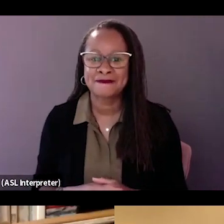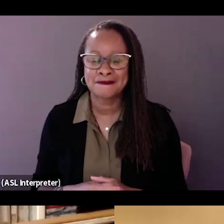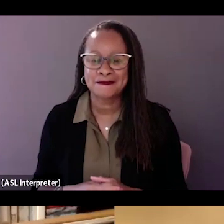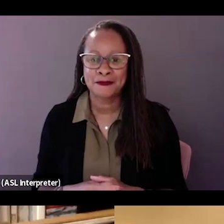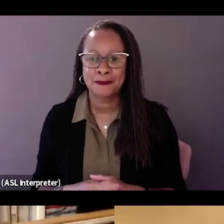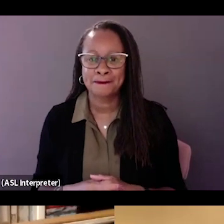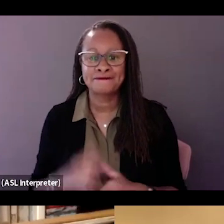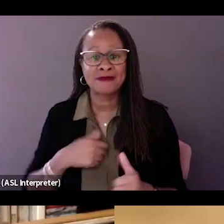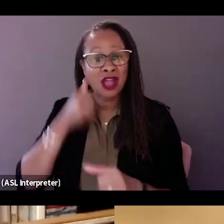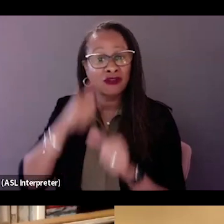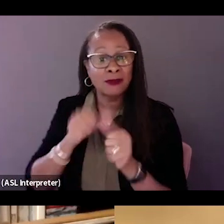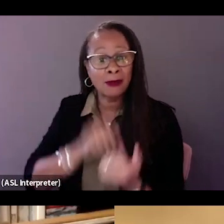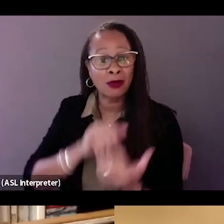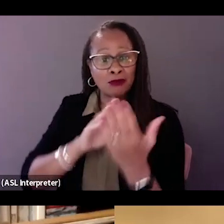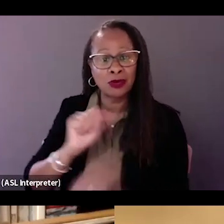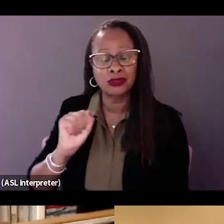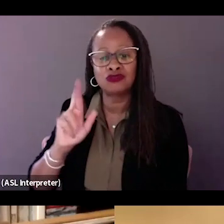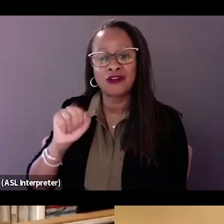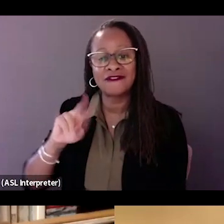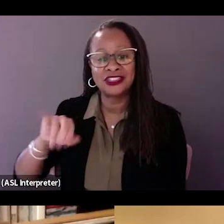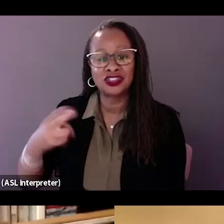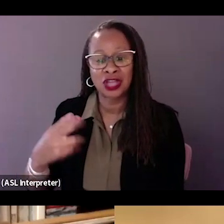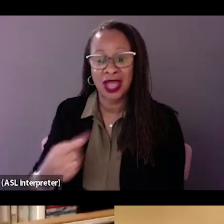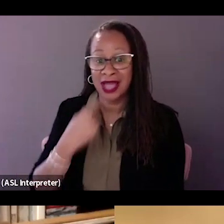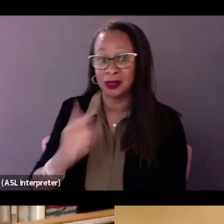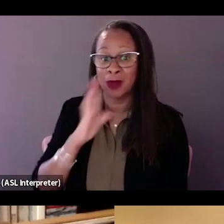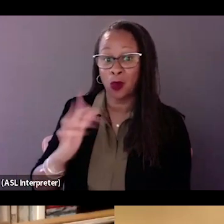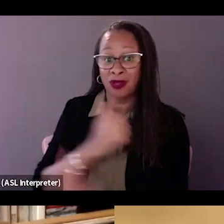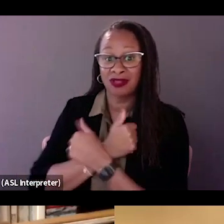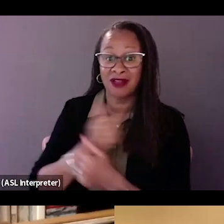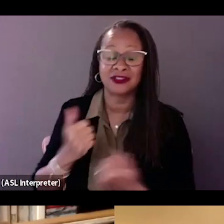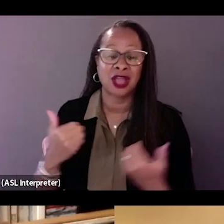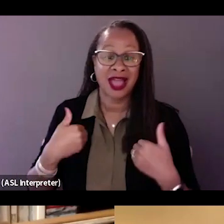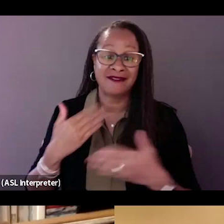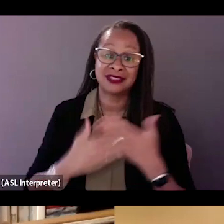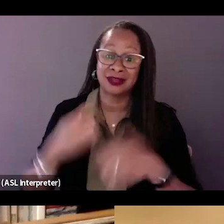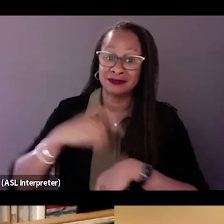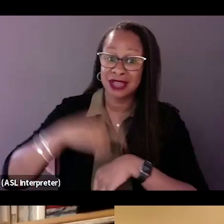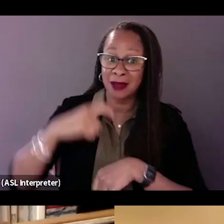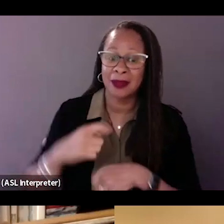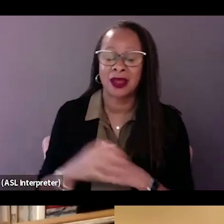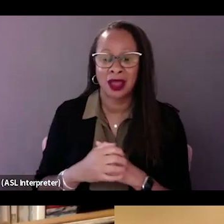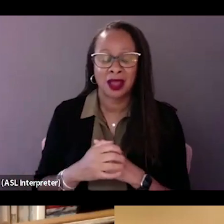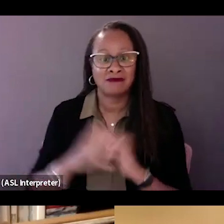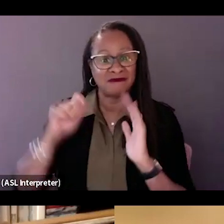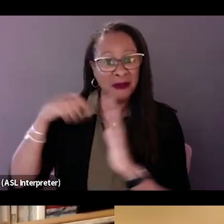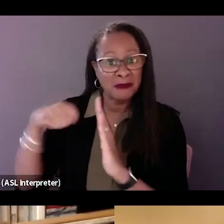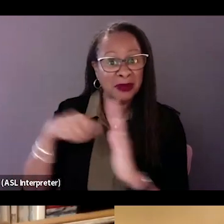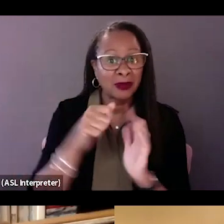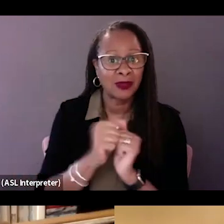I remember approaching Ravish and I told him that I'd love to, spend some days around him shooting